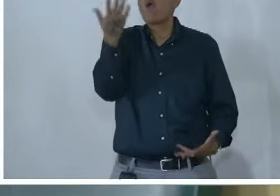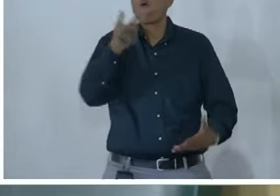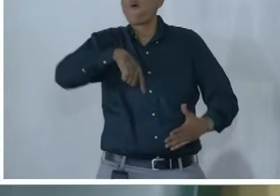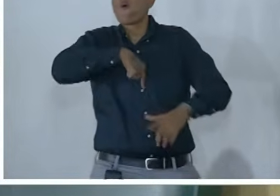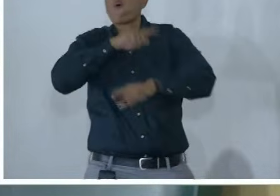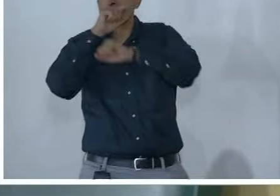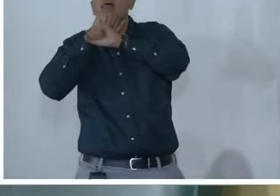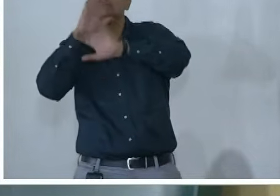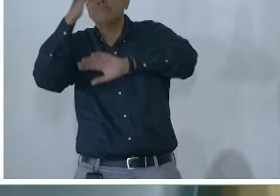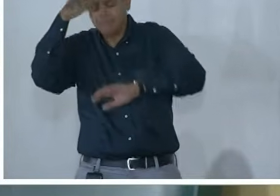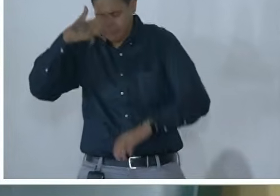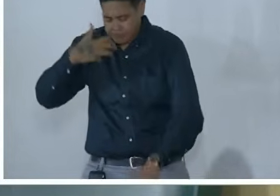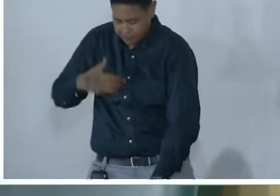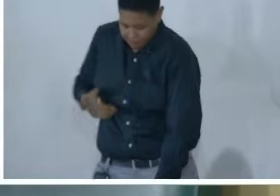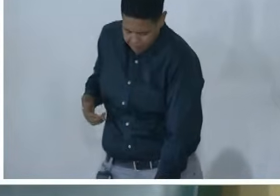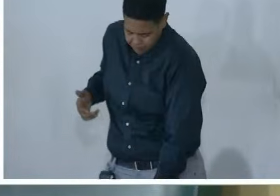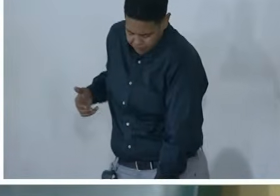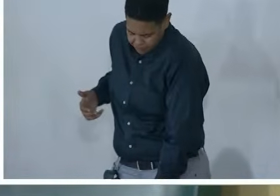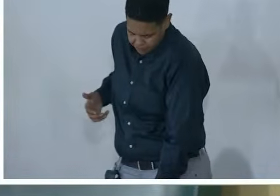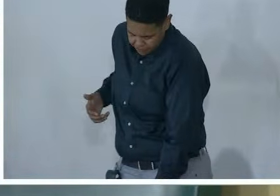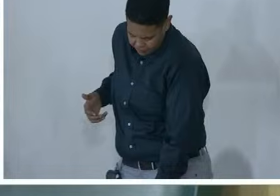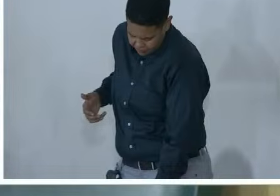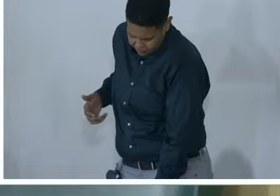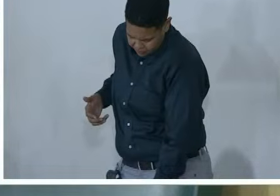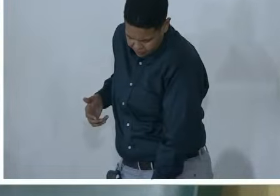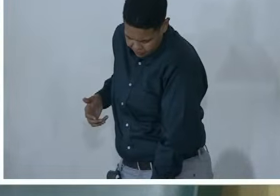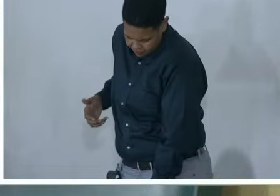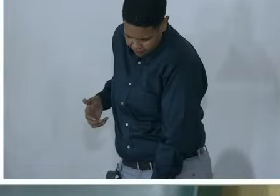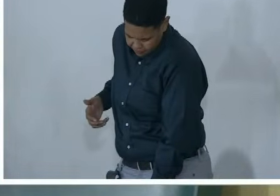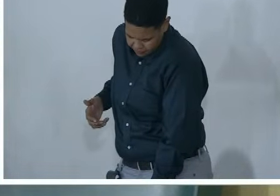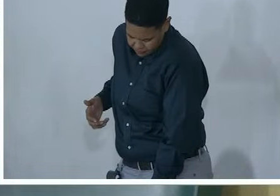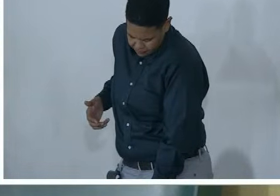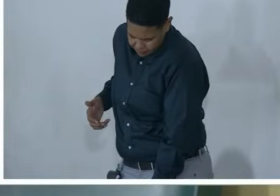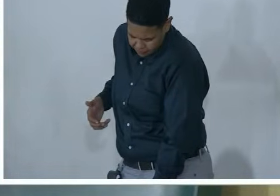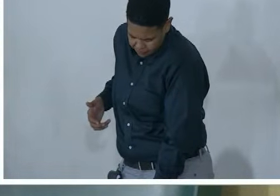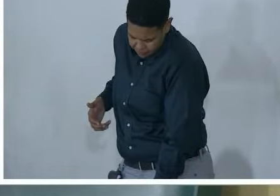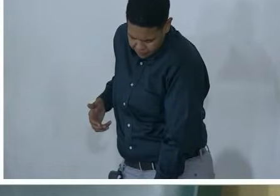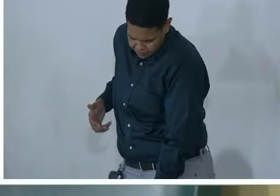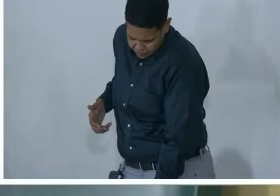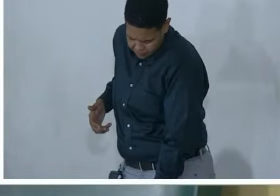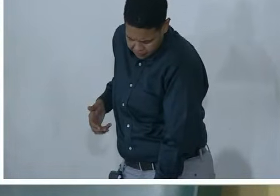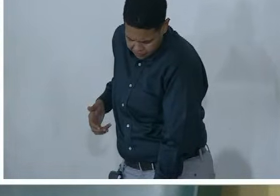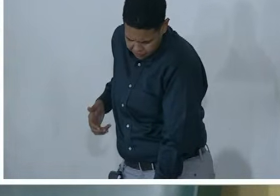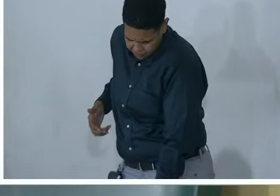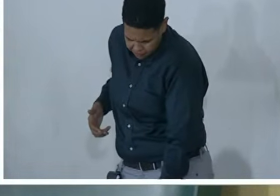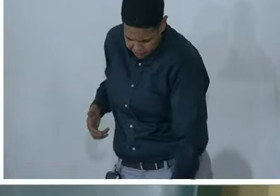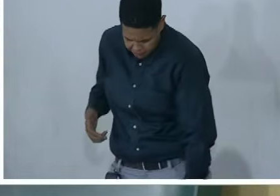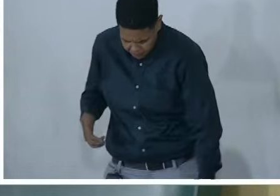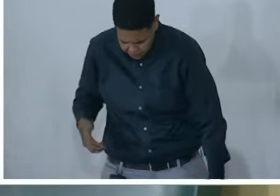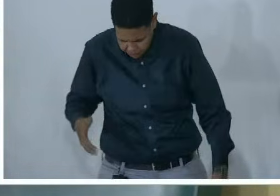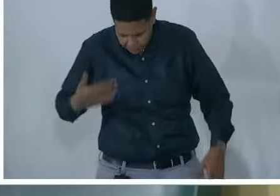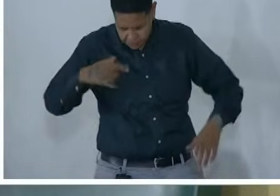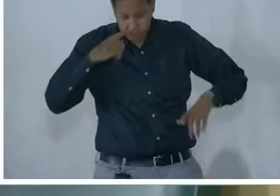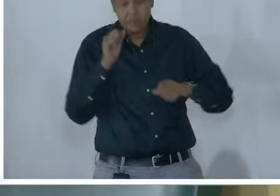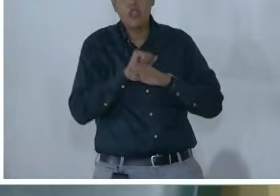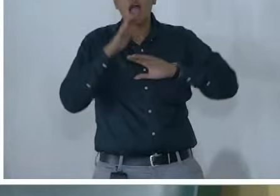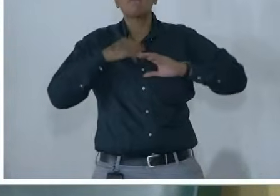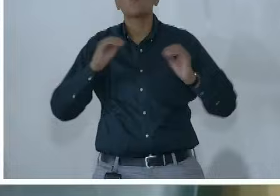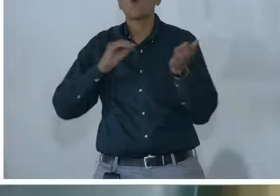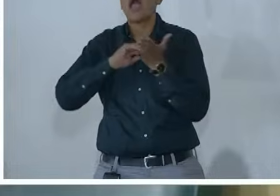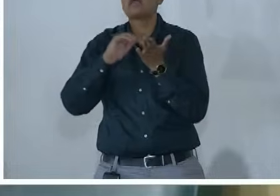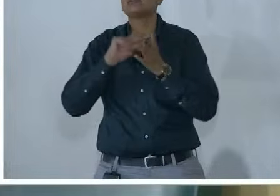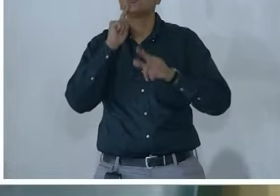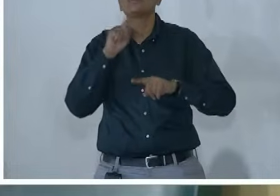are serious about this set-aside. We're going to ensure that they have the tools, that they have no excuse.